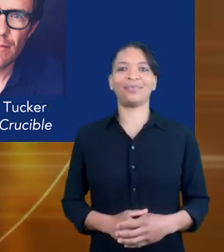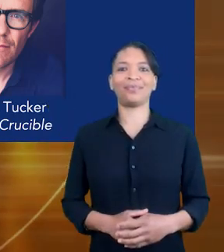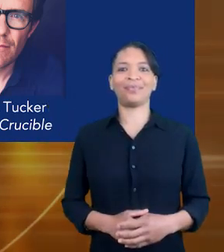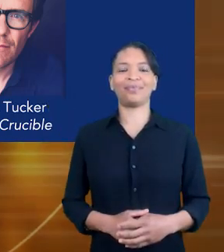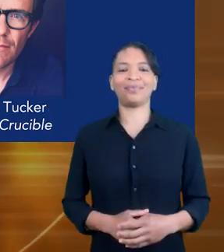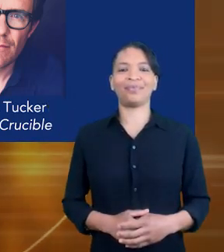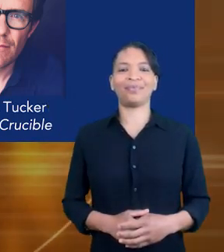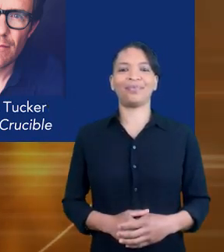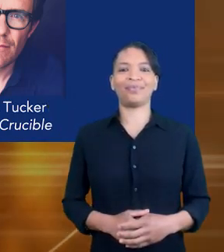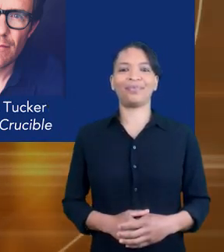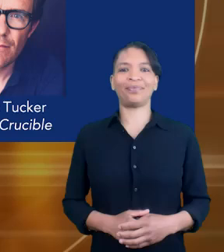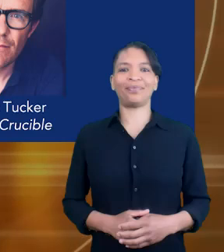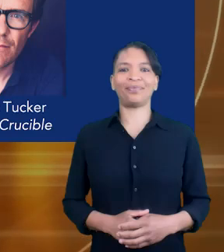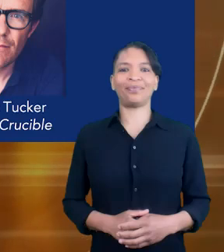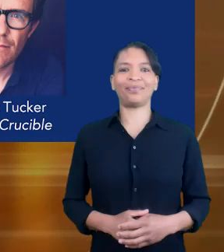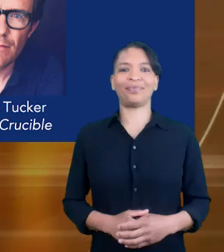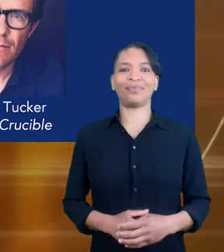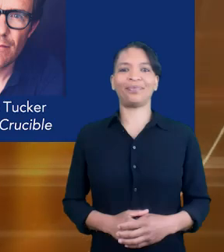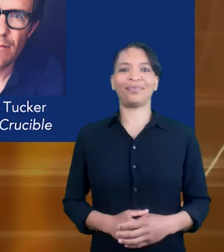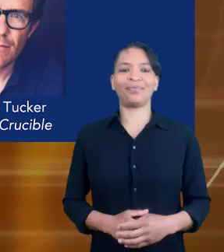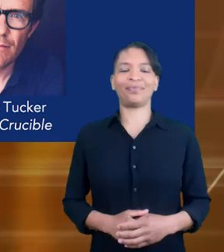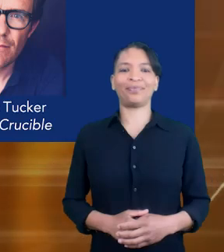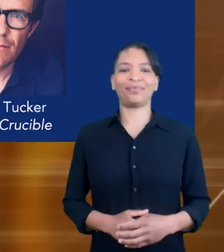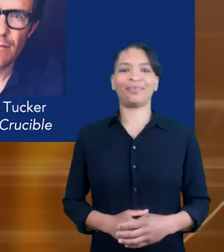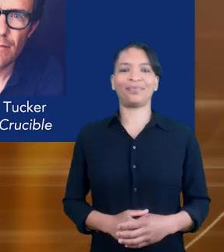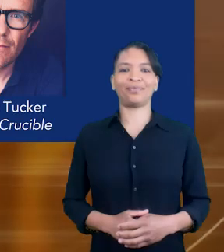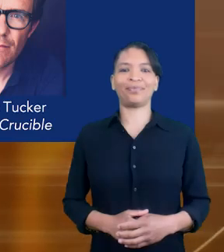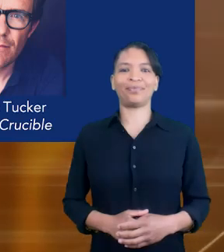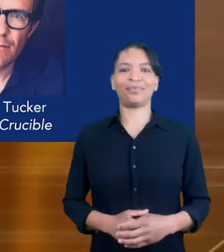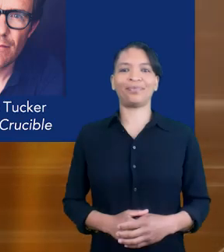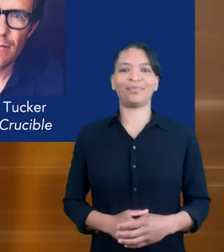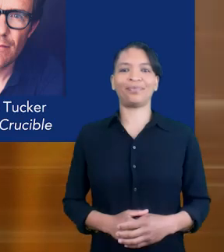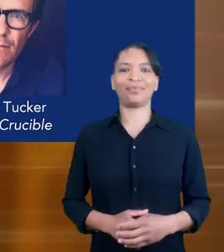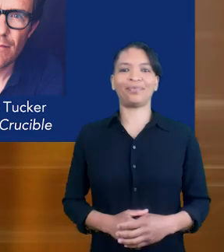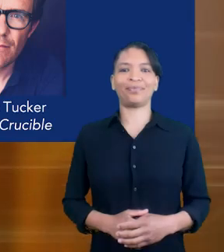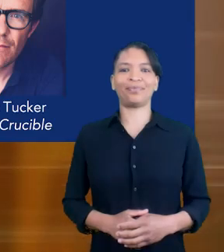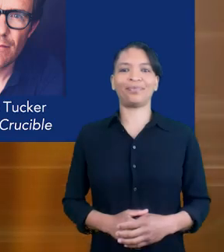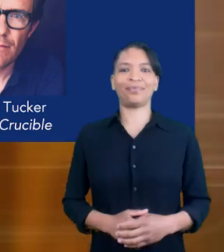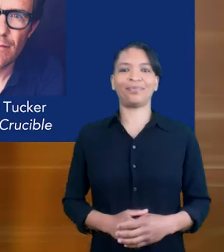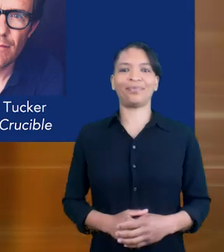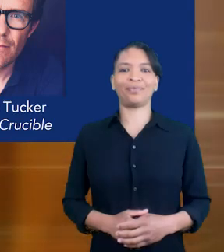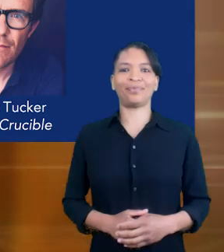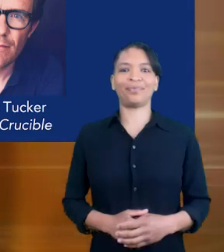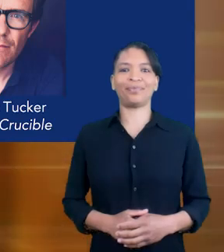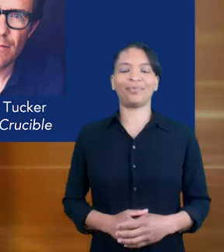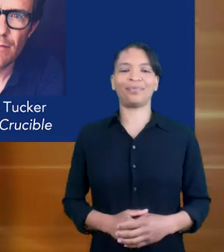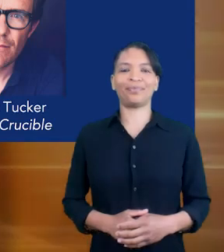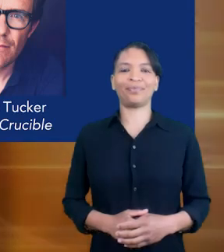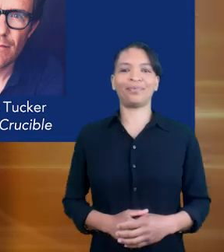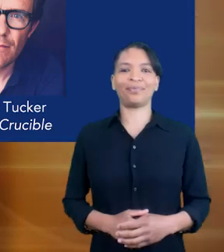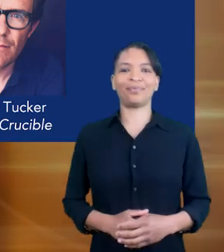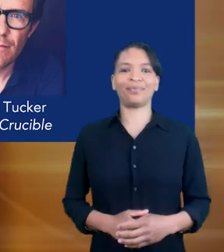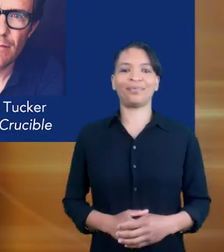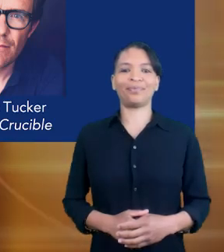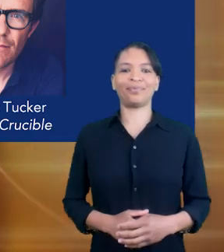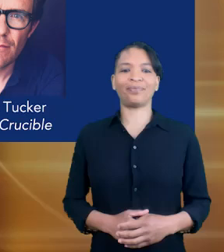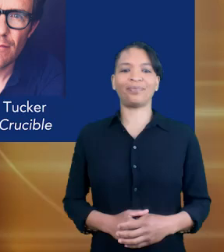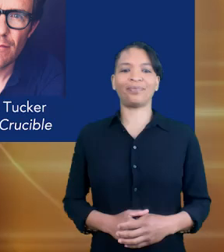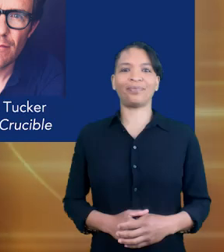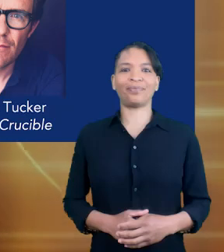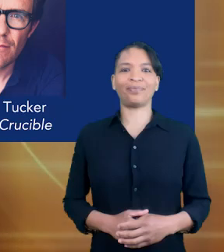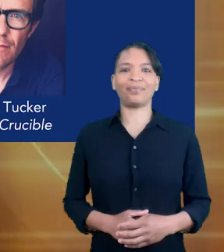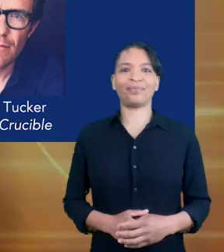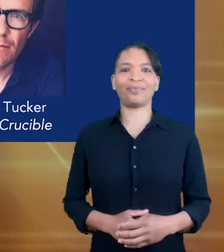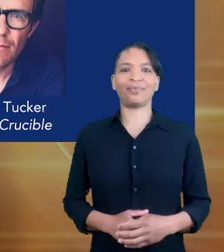Theater; Marty Lyons, Cambodian Rock Band, Merrimack Repertory Theater; and Eric Tucker, The Crucible,